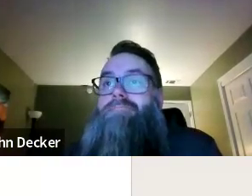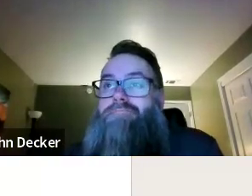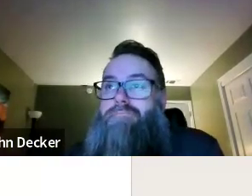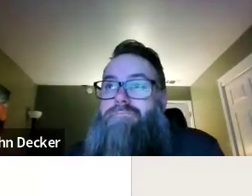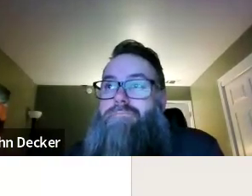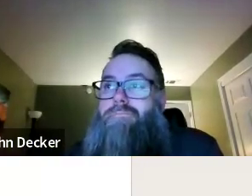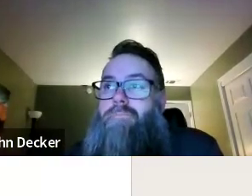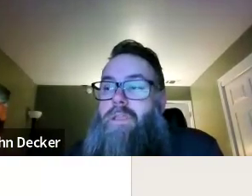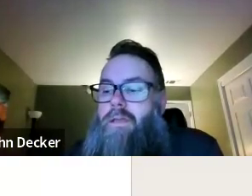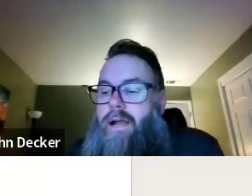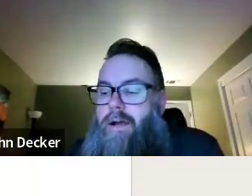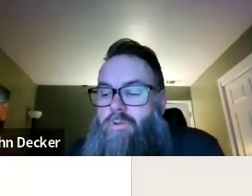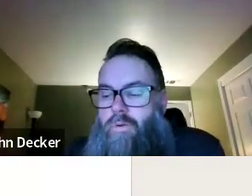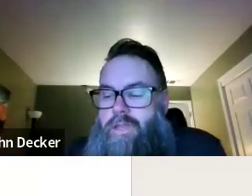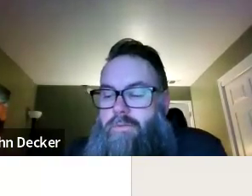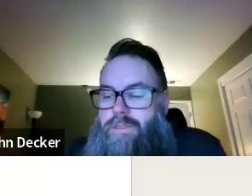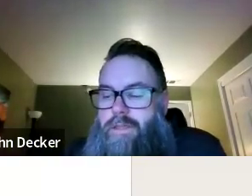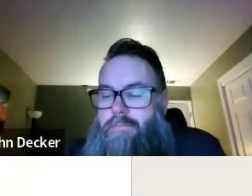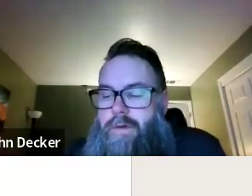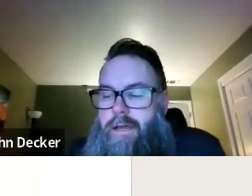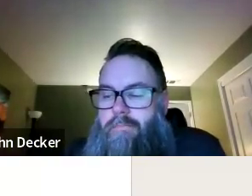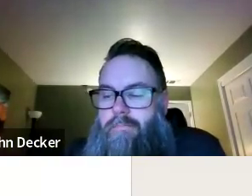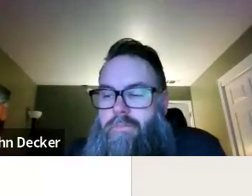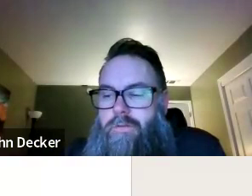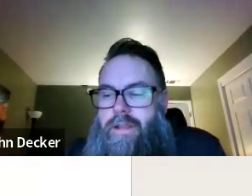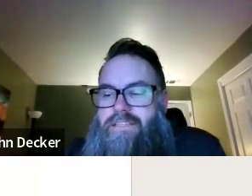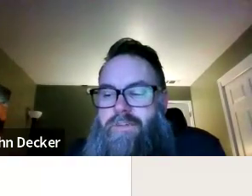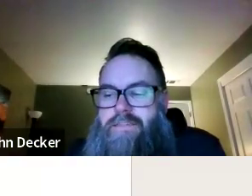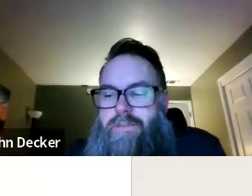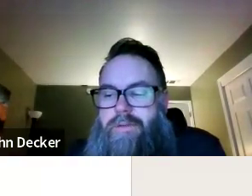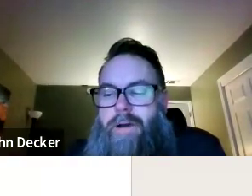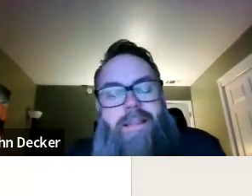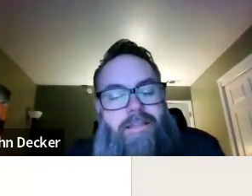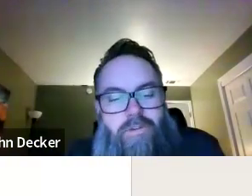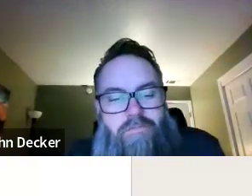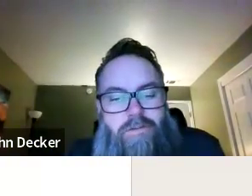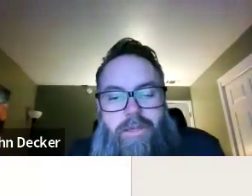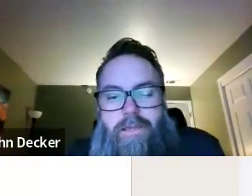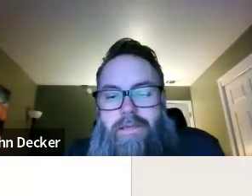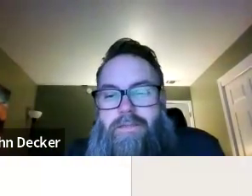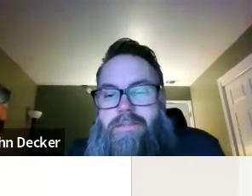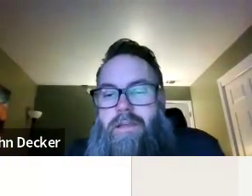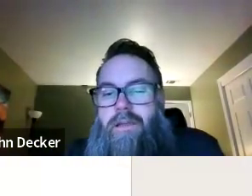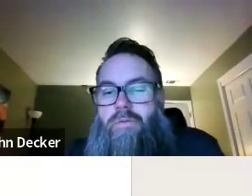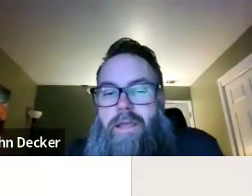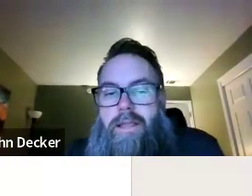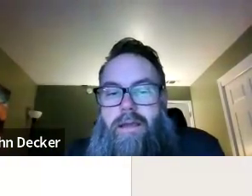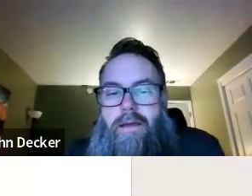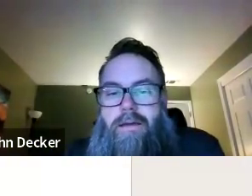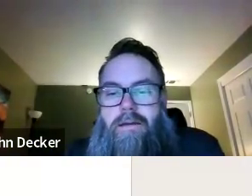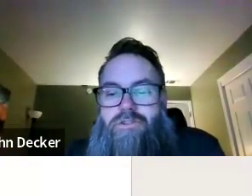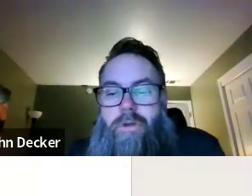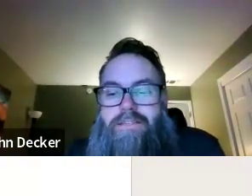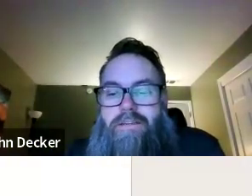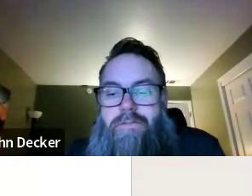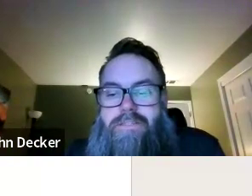technology pilot. We're working with them. The next phase of the big pilot that we have been doing is